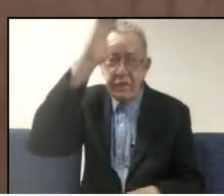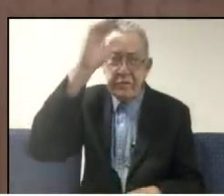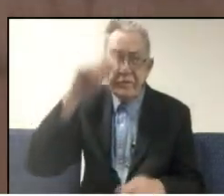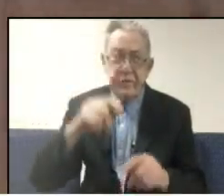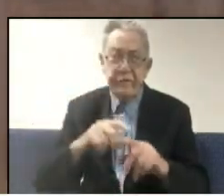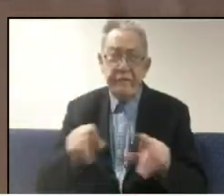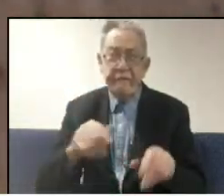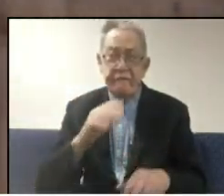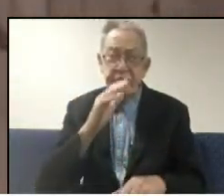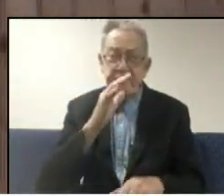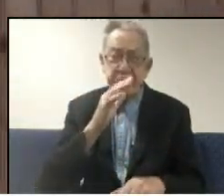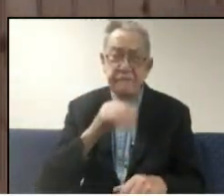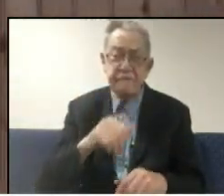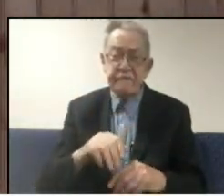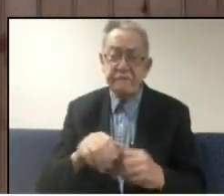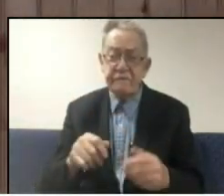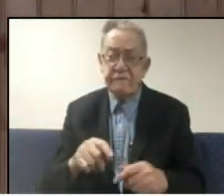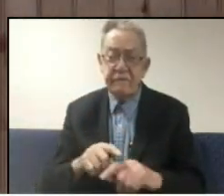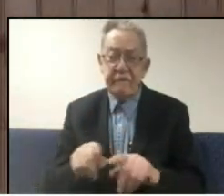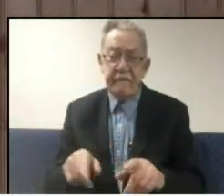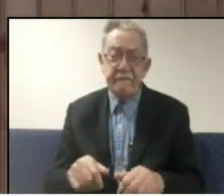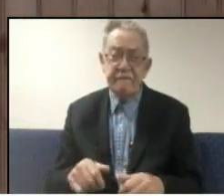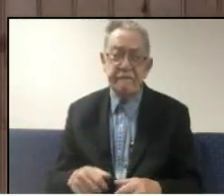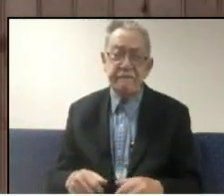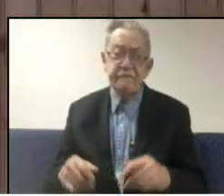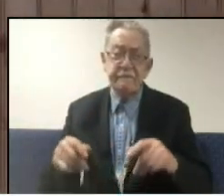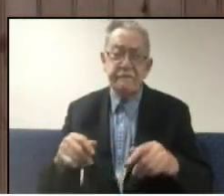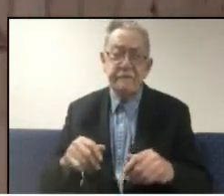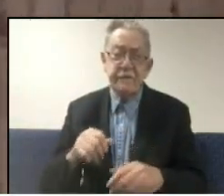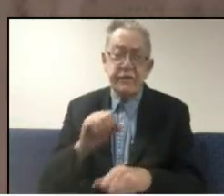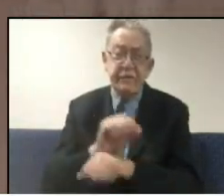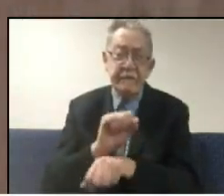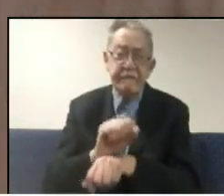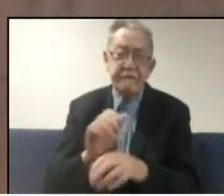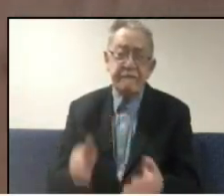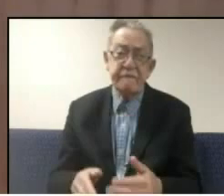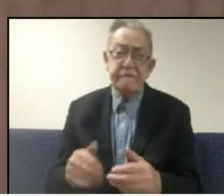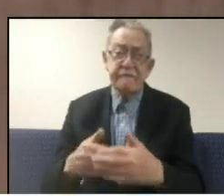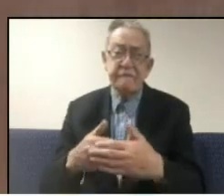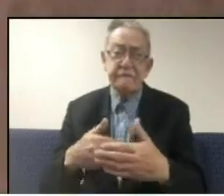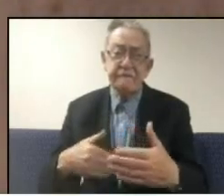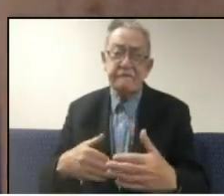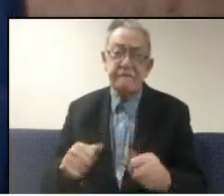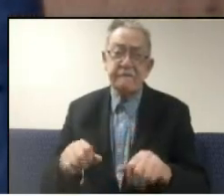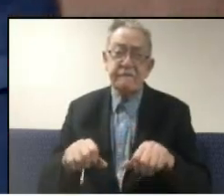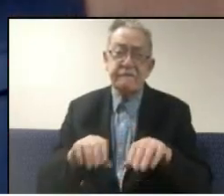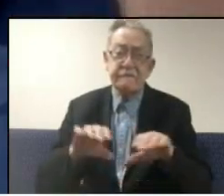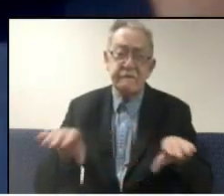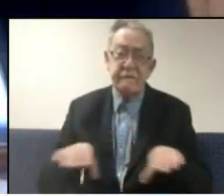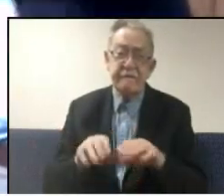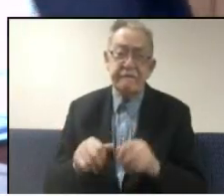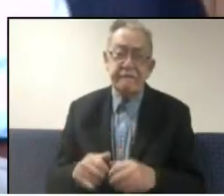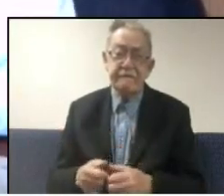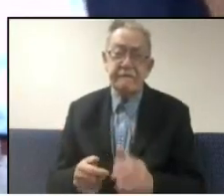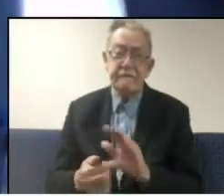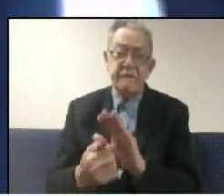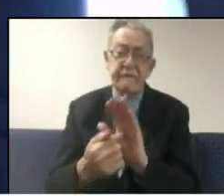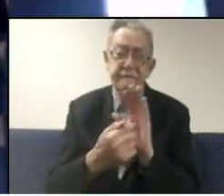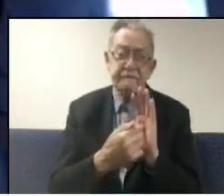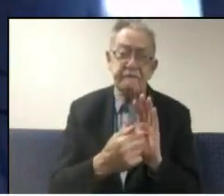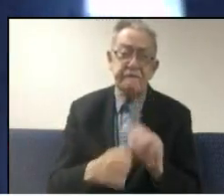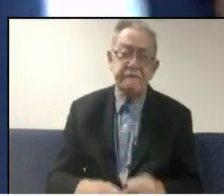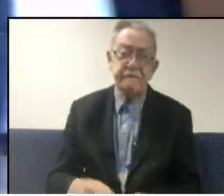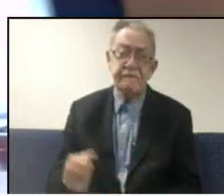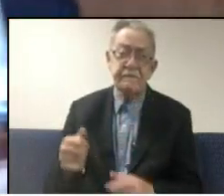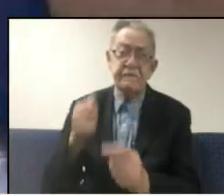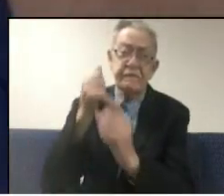a different student. You're going to be a different employee than you had been before as God begins to unveil himself. Paul didn't know when he